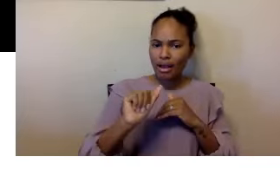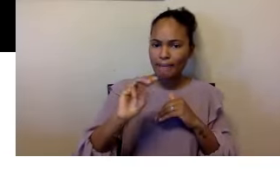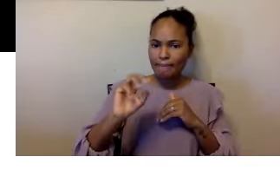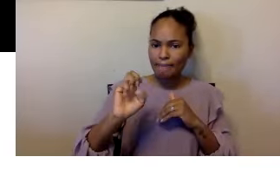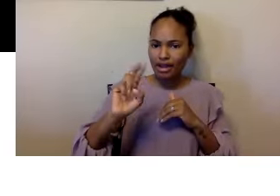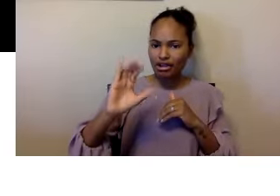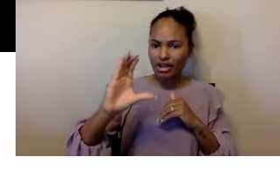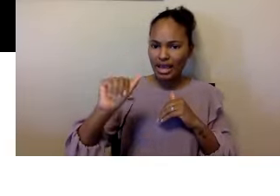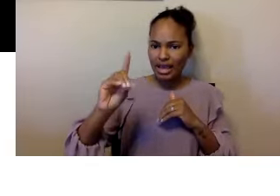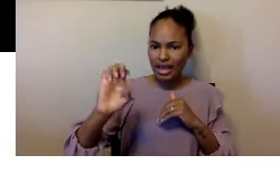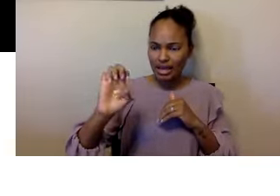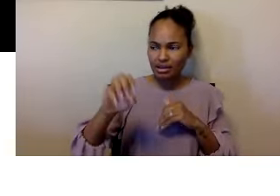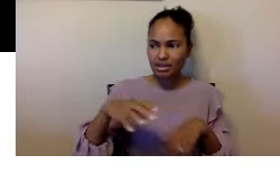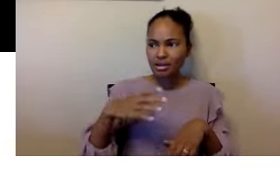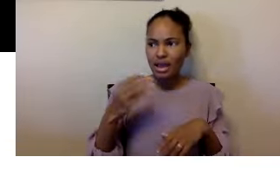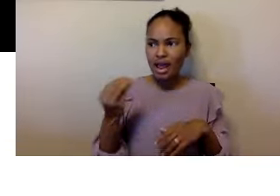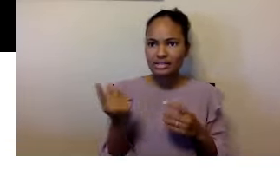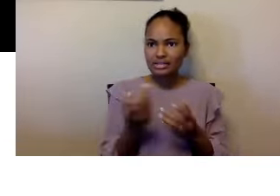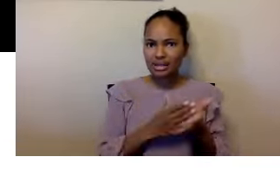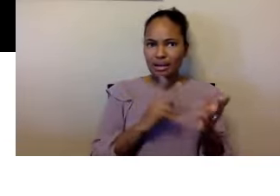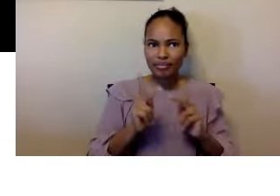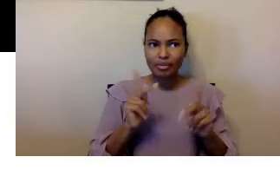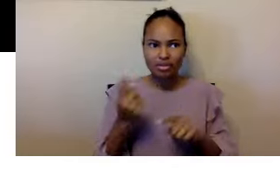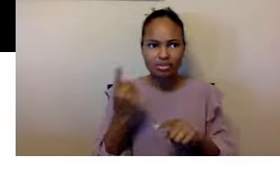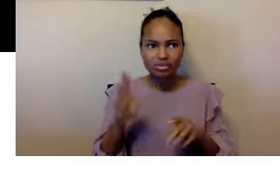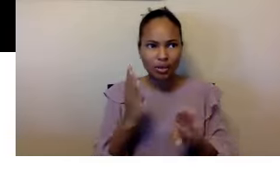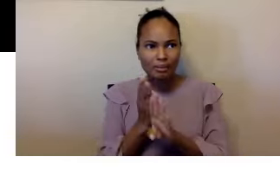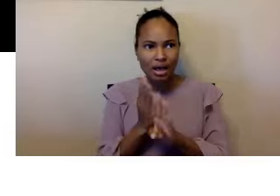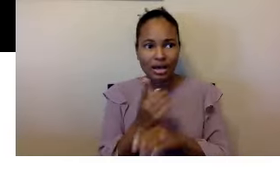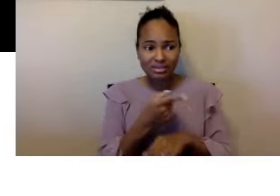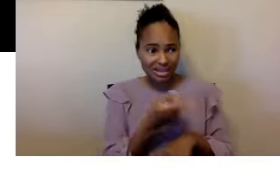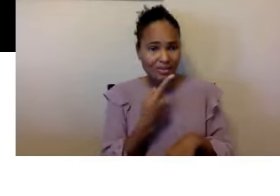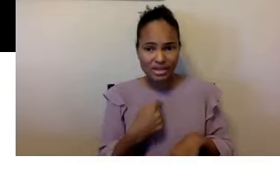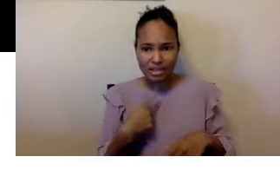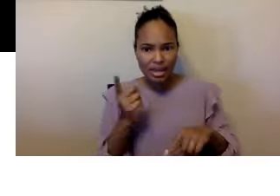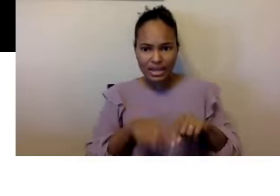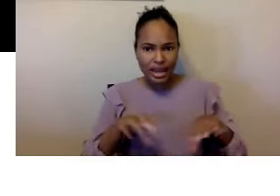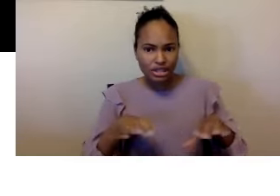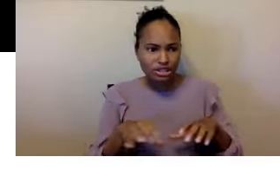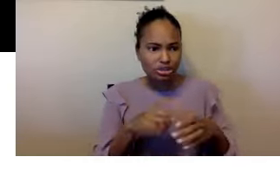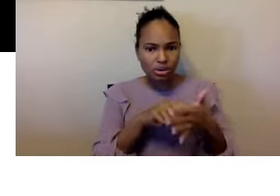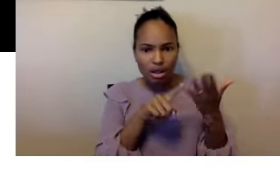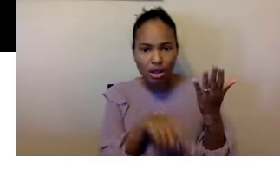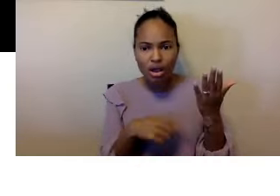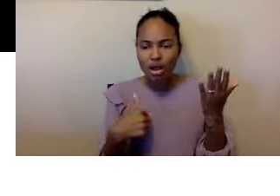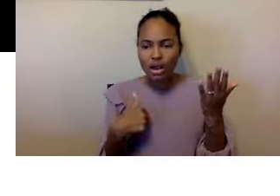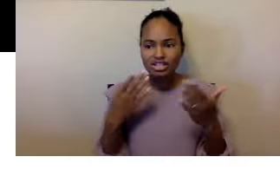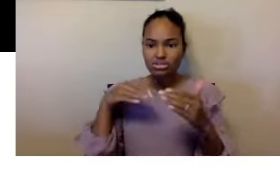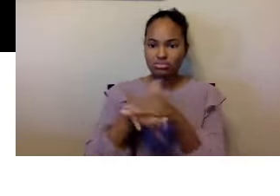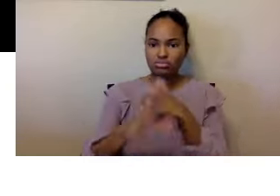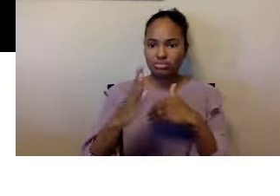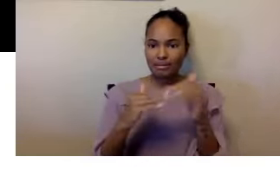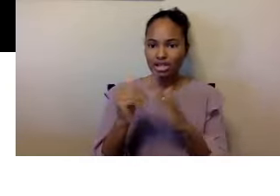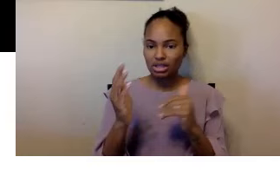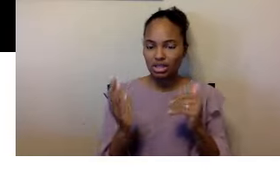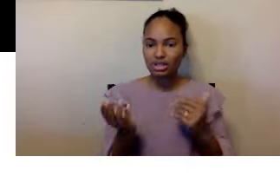putting lips on buses. And they were telling me what I couldn't do, and I slid right through the policeman's legs and went right on in the building. And